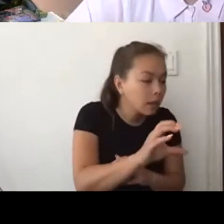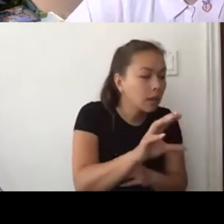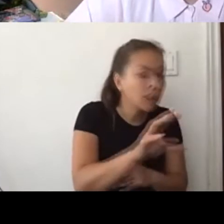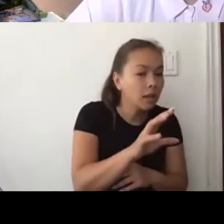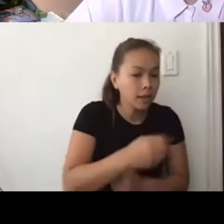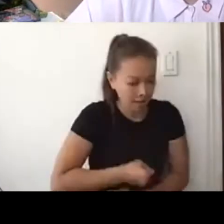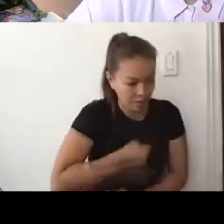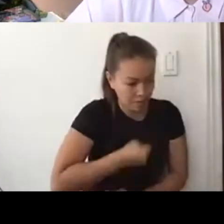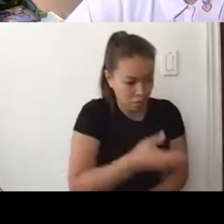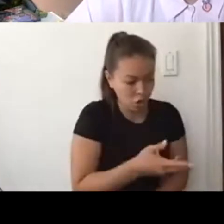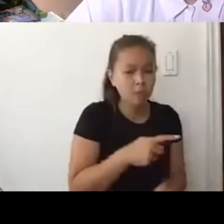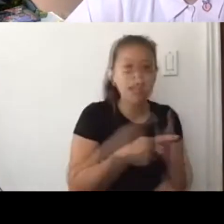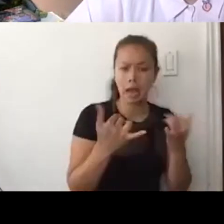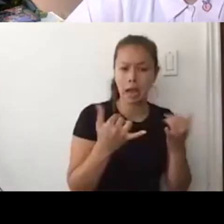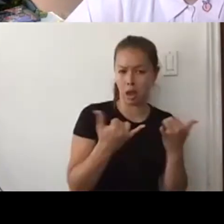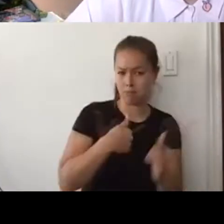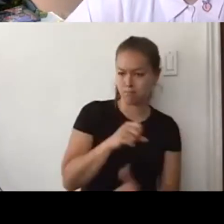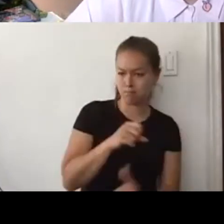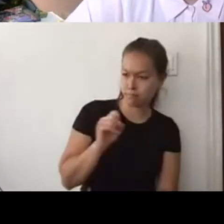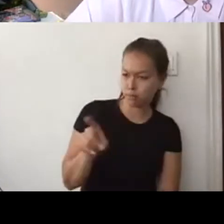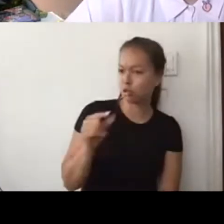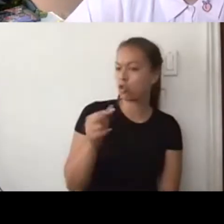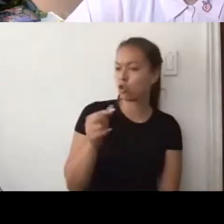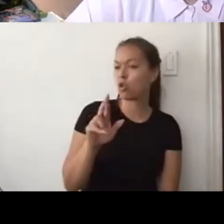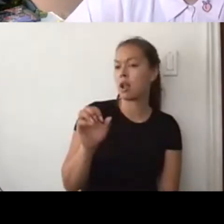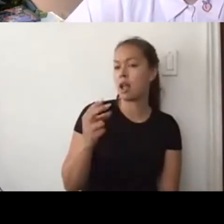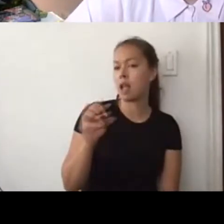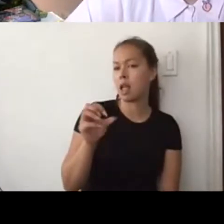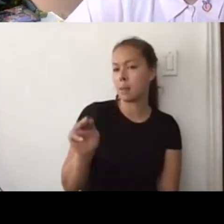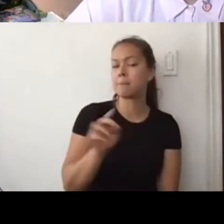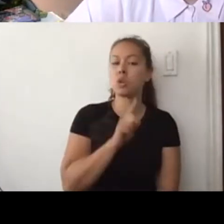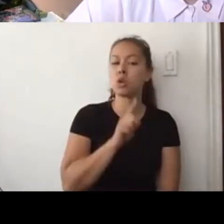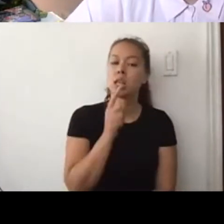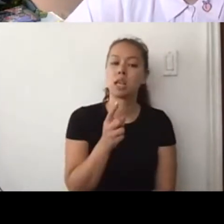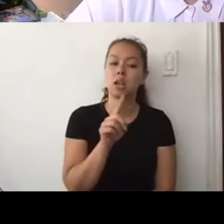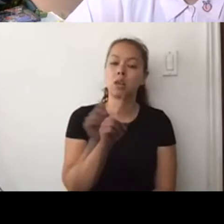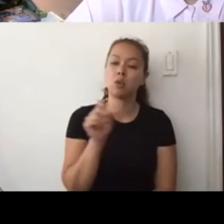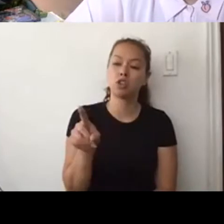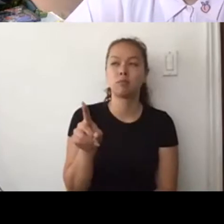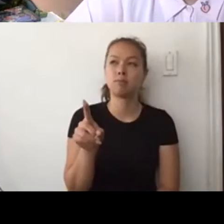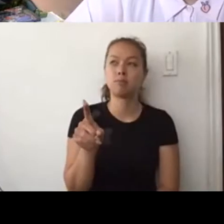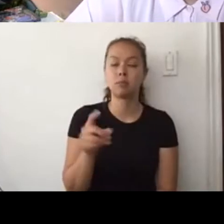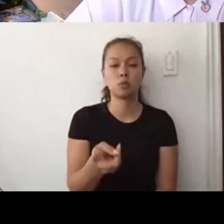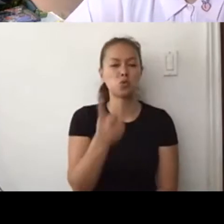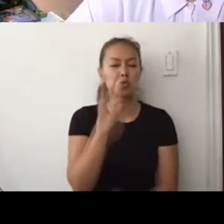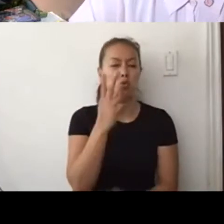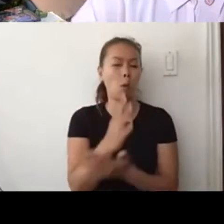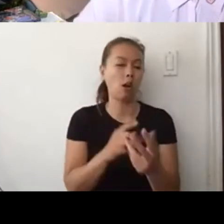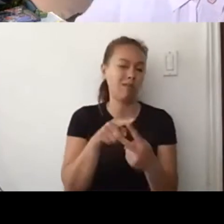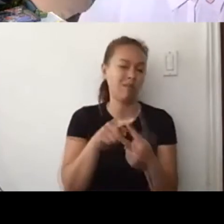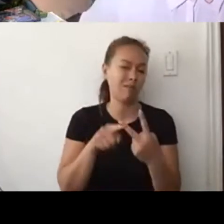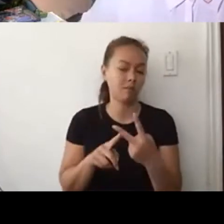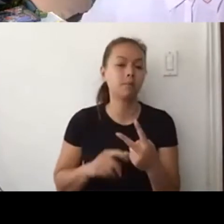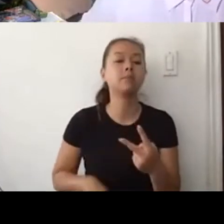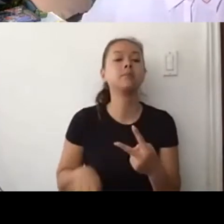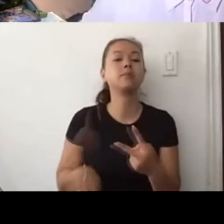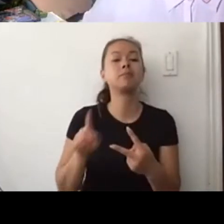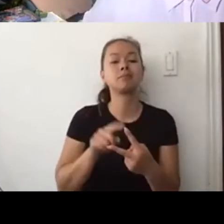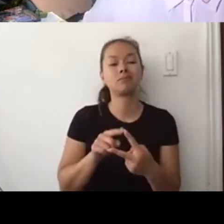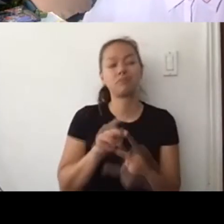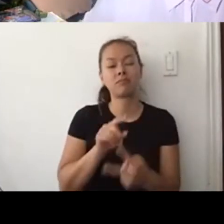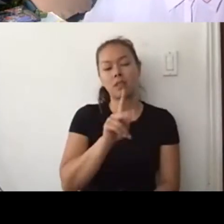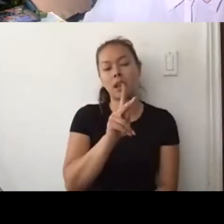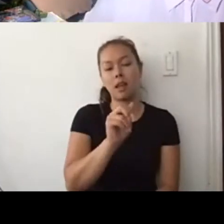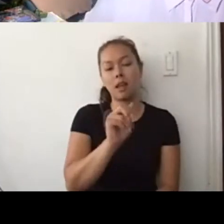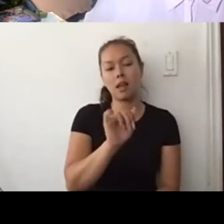this is kind of a two-part question. So, Kai, you mentioned this theme of toxic masculinity, which I think is a